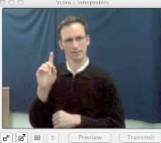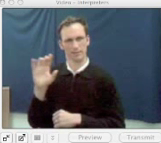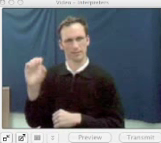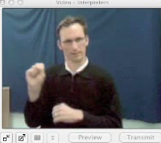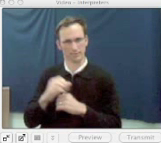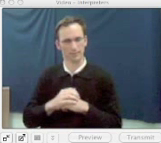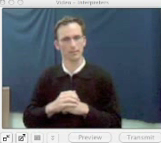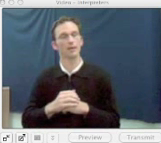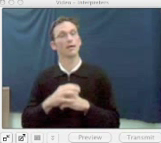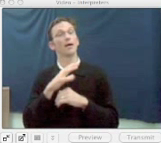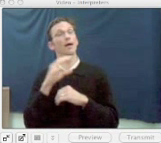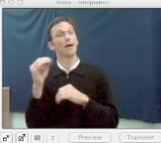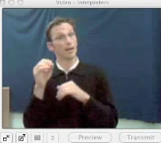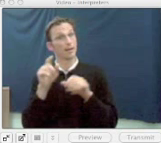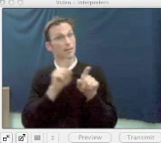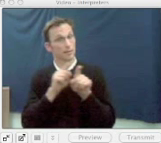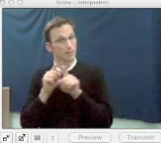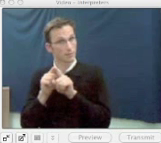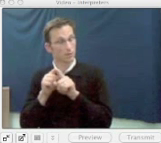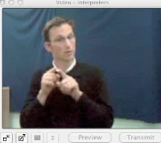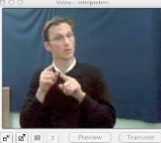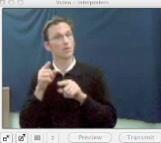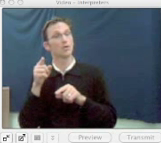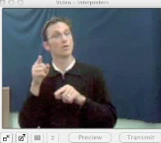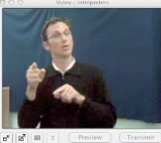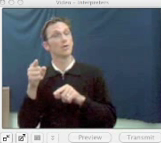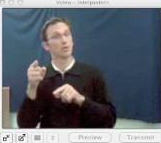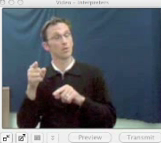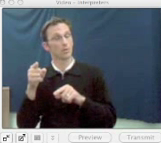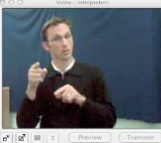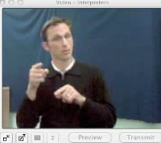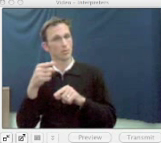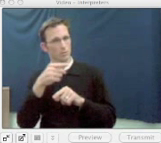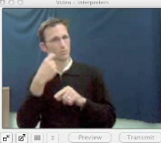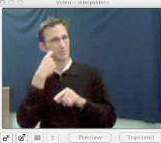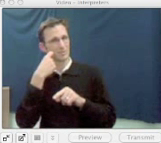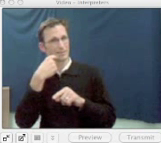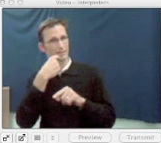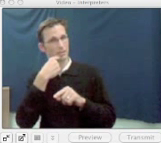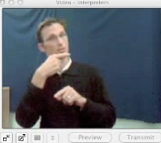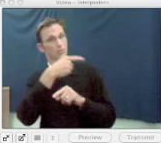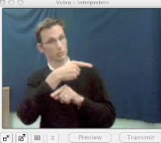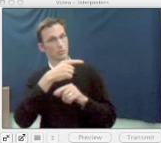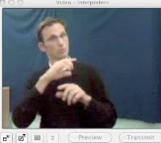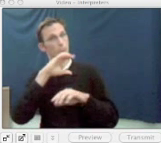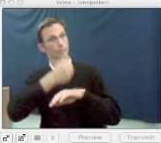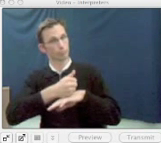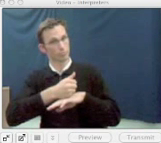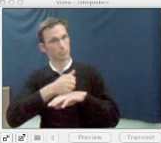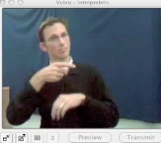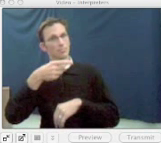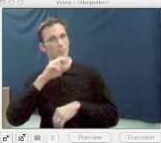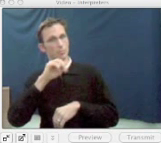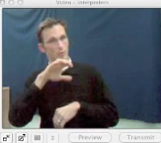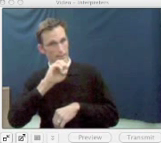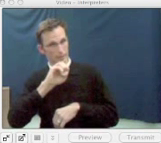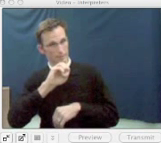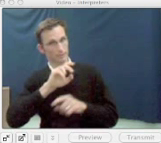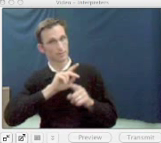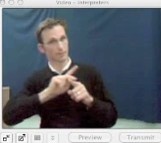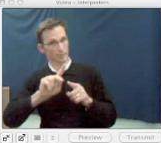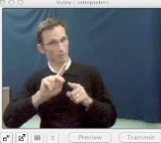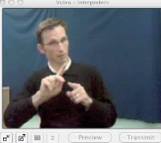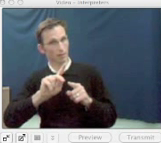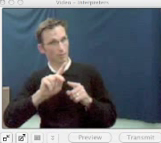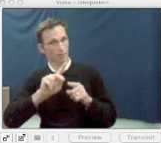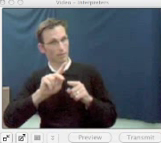the viewer said that you're adapting a practice profession construct would decrease specialization within